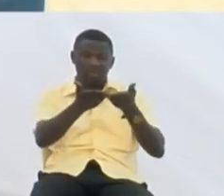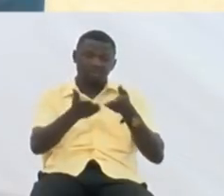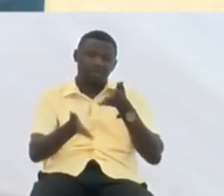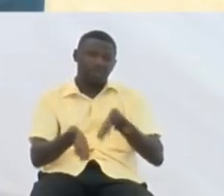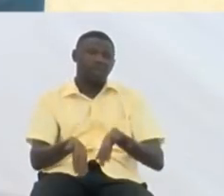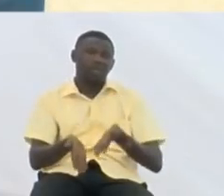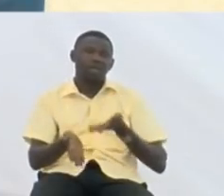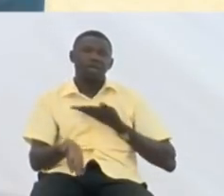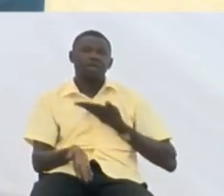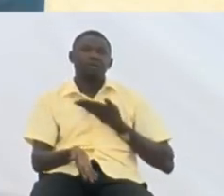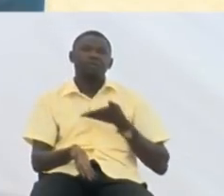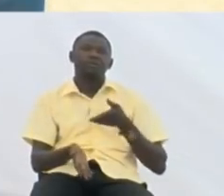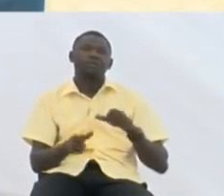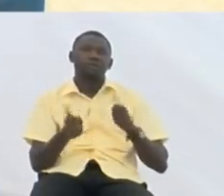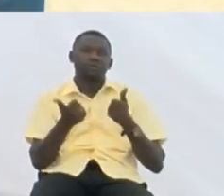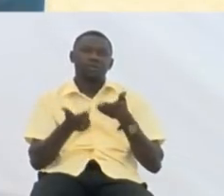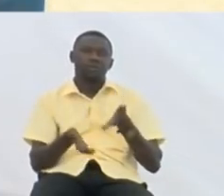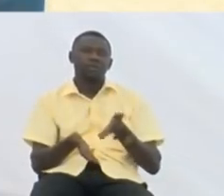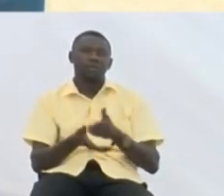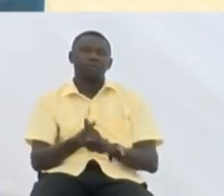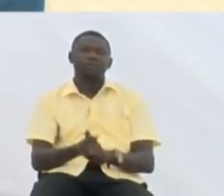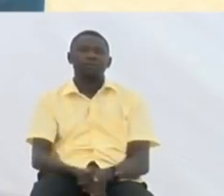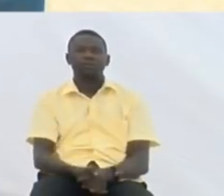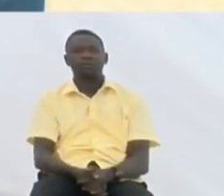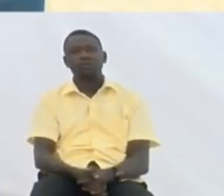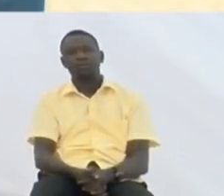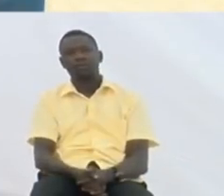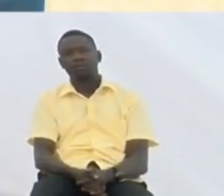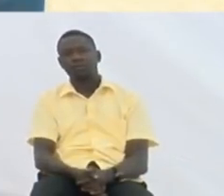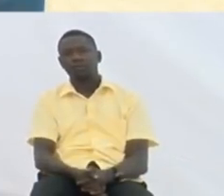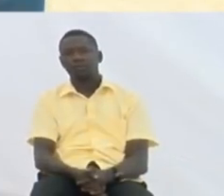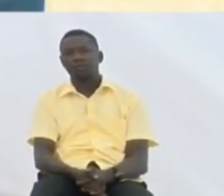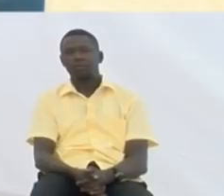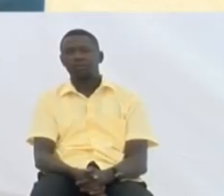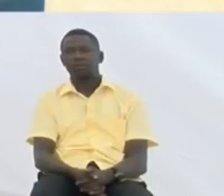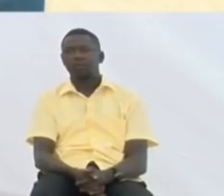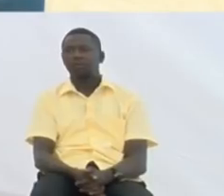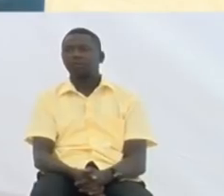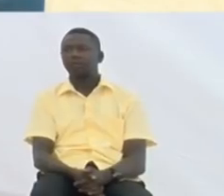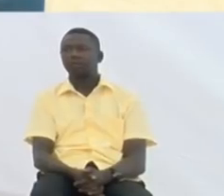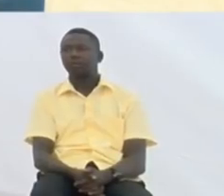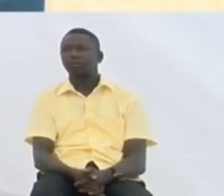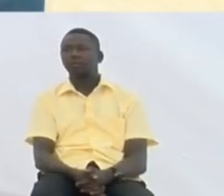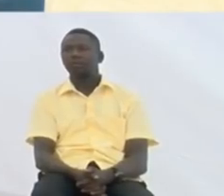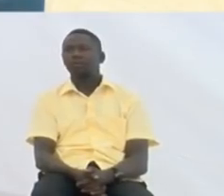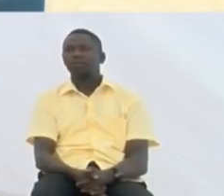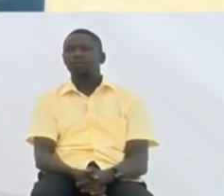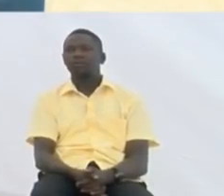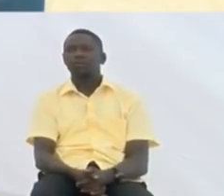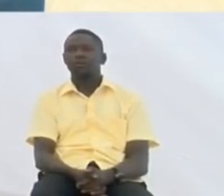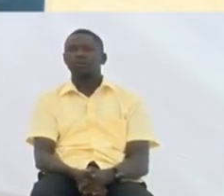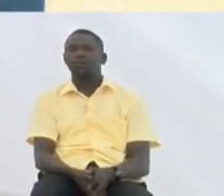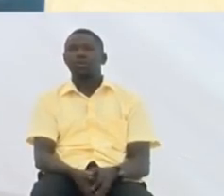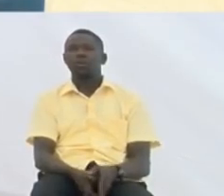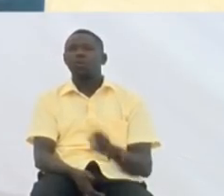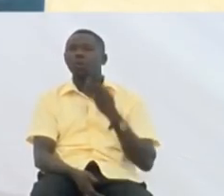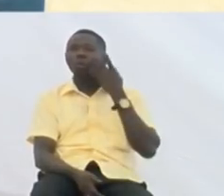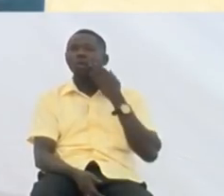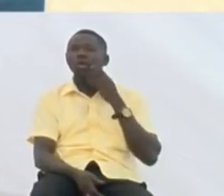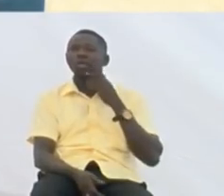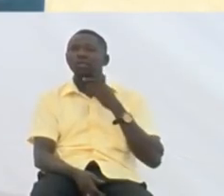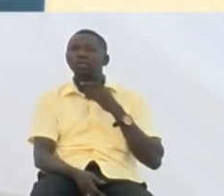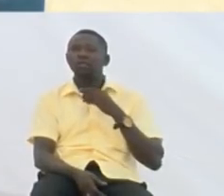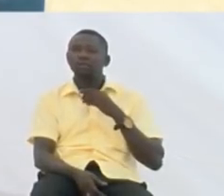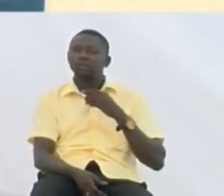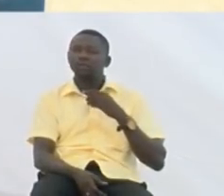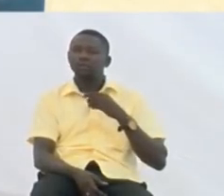the seedlings for that rice came from this place. Ning agriculture la nyaton kado be kafnyo yare.